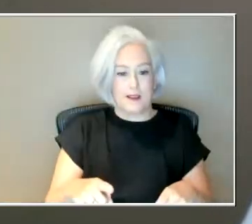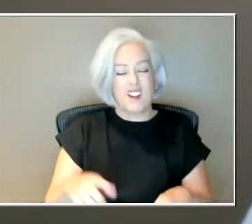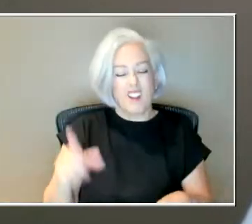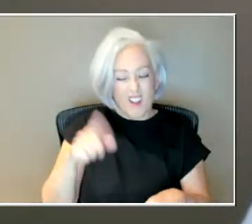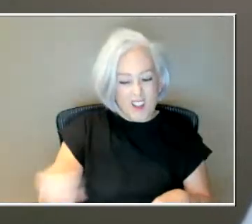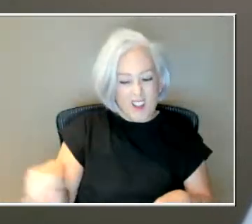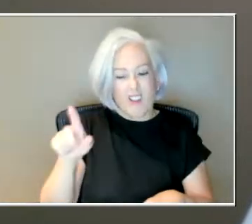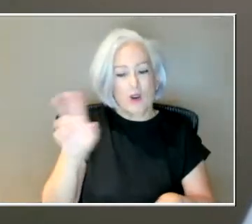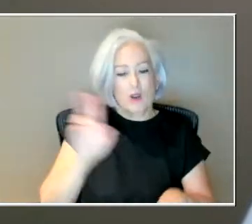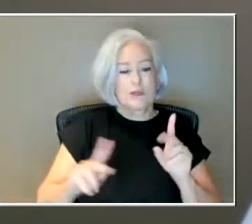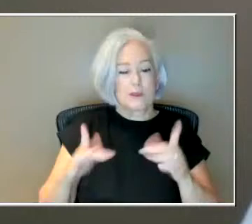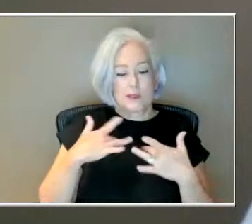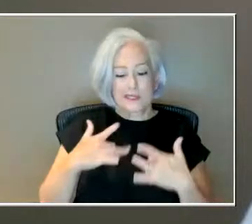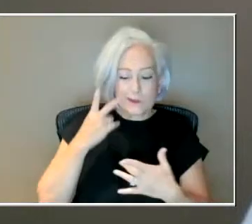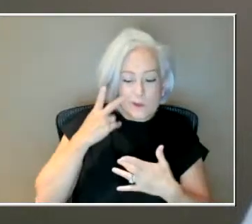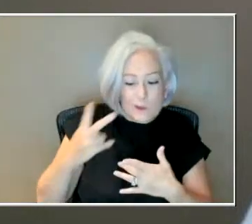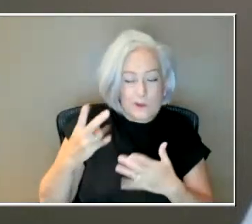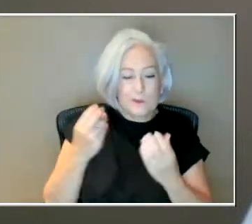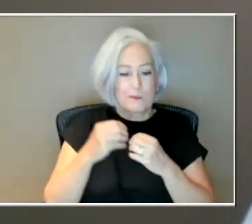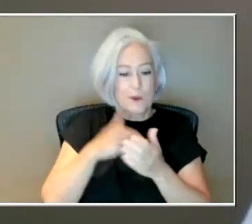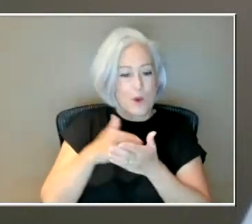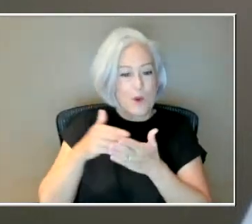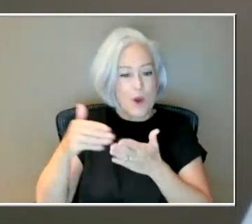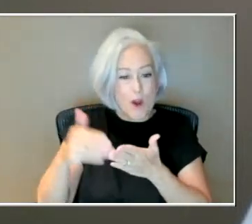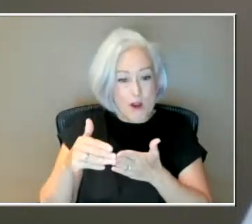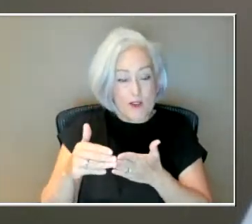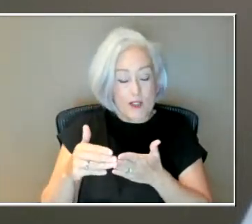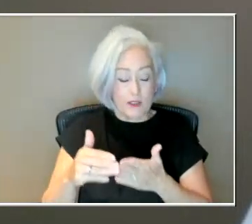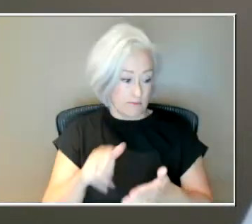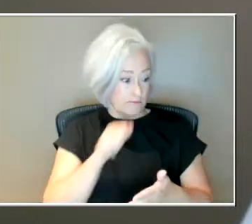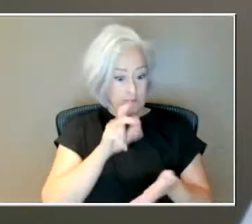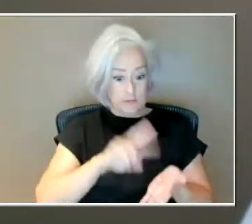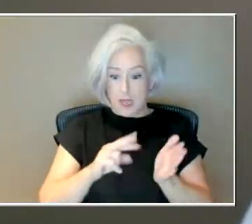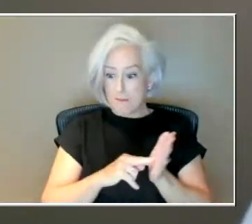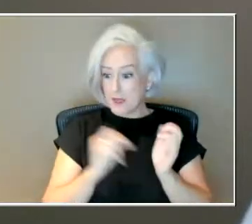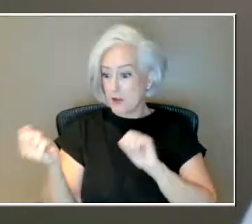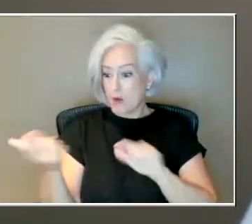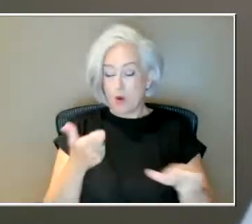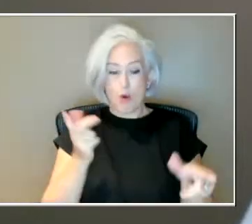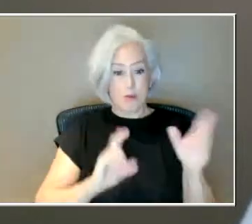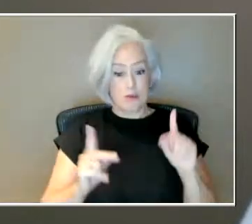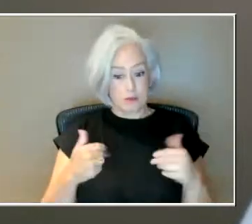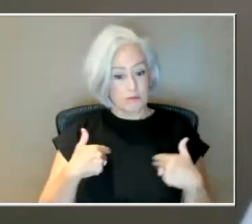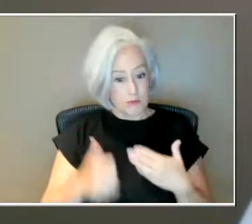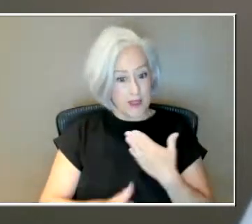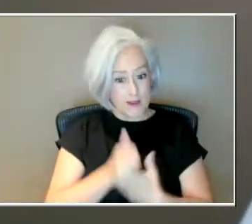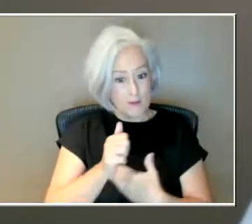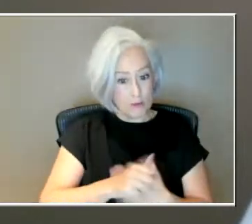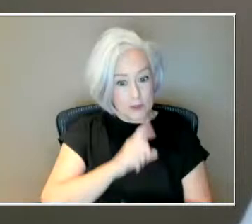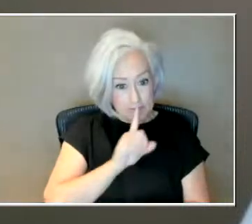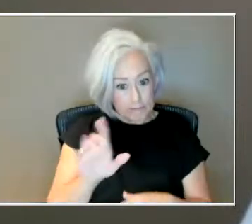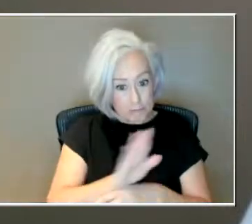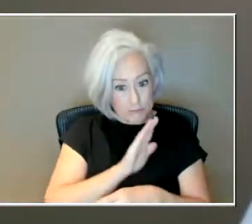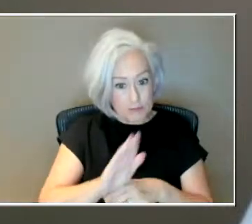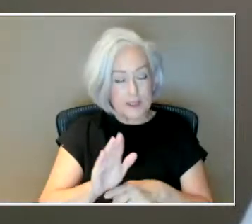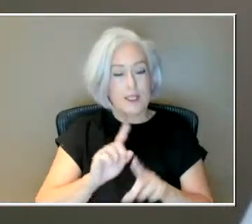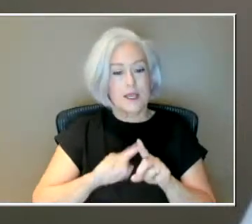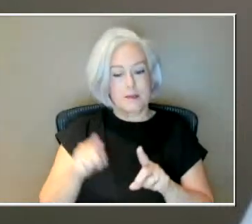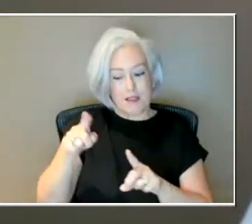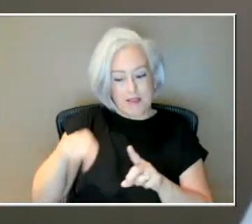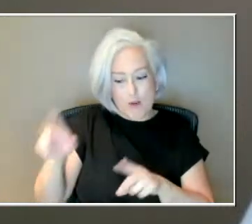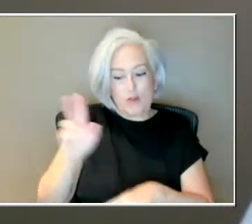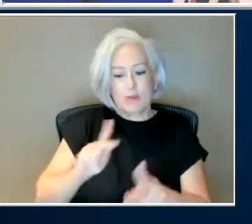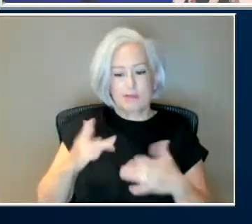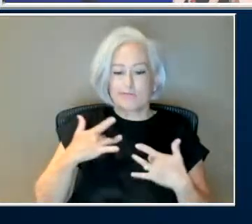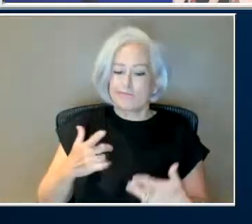during these extreme heat waves. That's not to say everyone's not at risk. Everyone certainly is at risk, but those are often the patients we see more